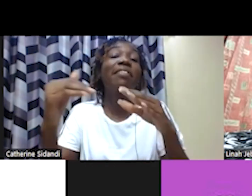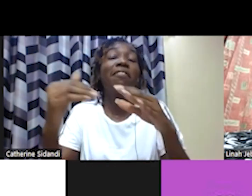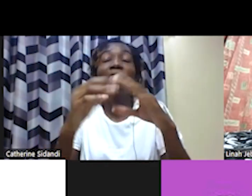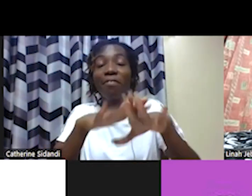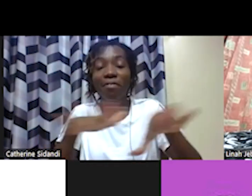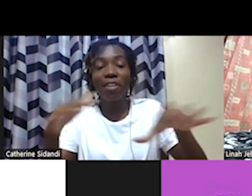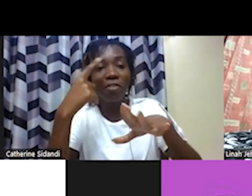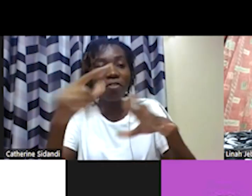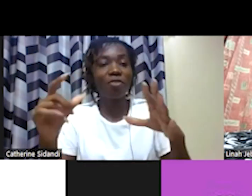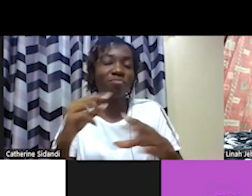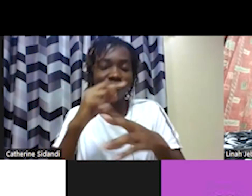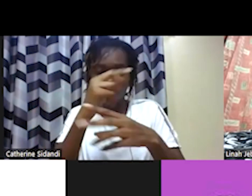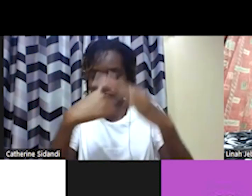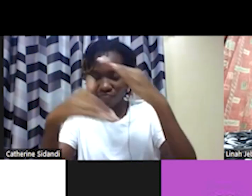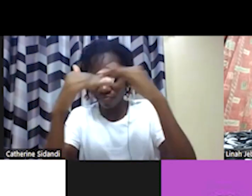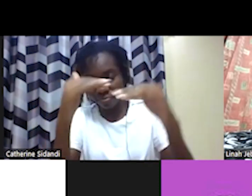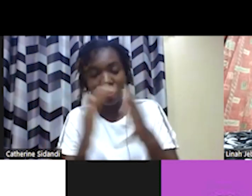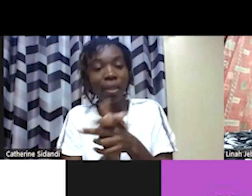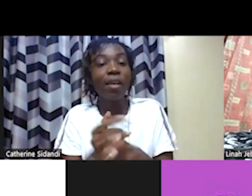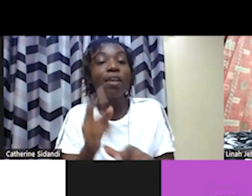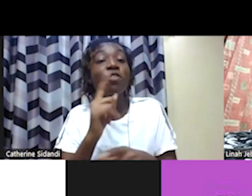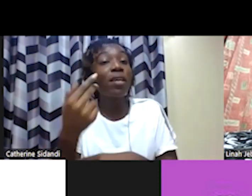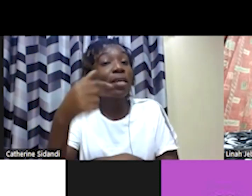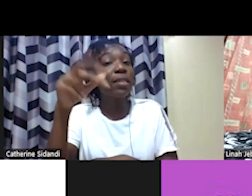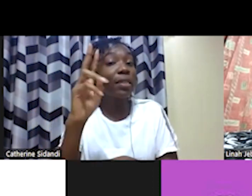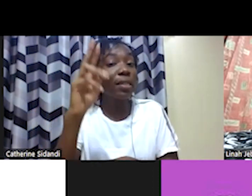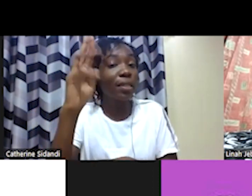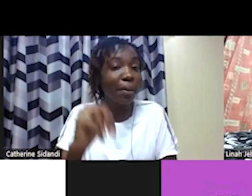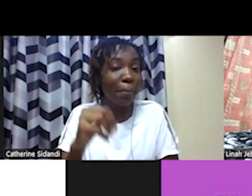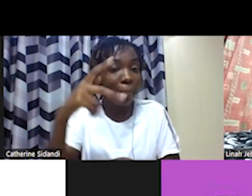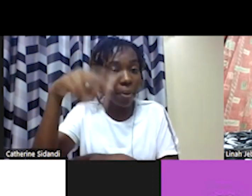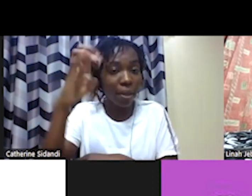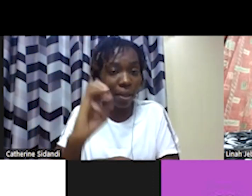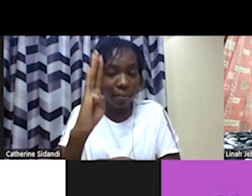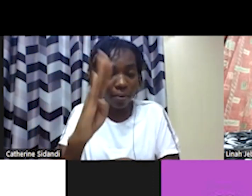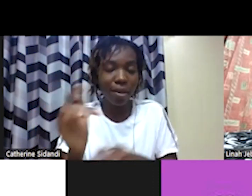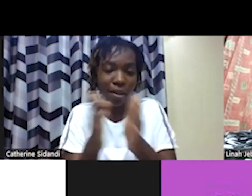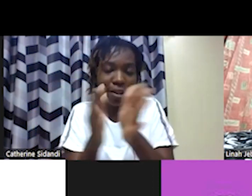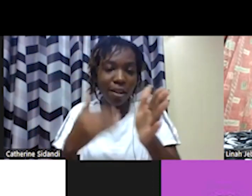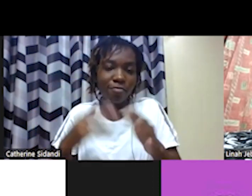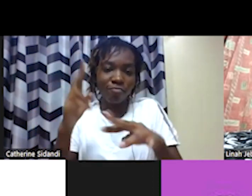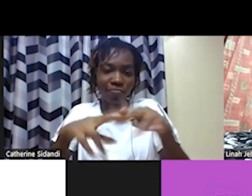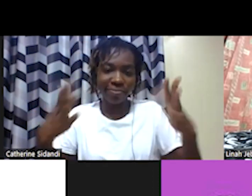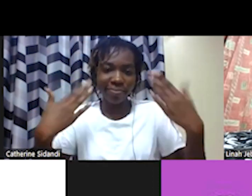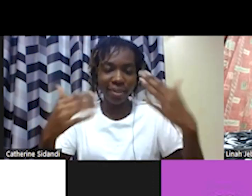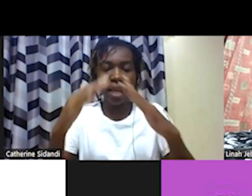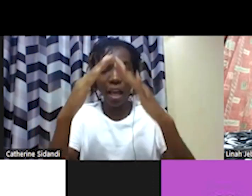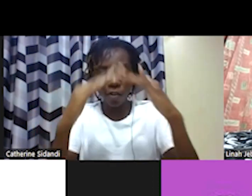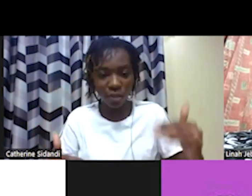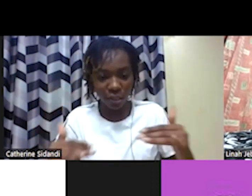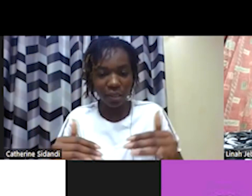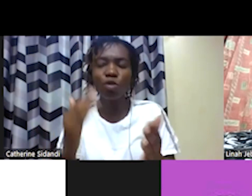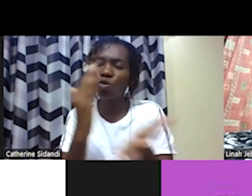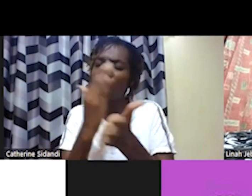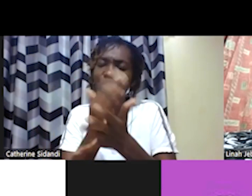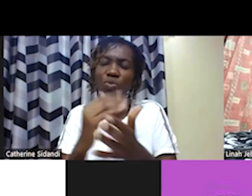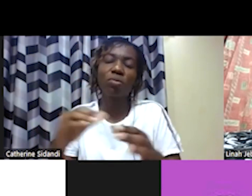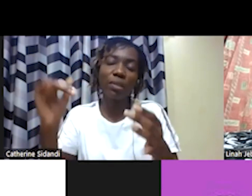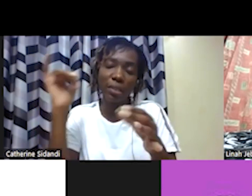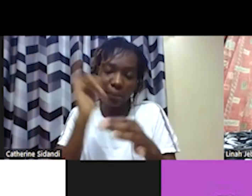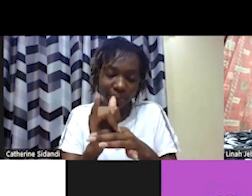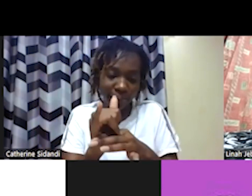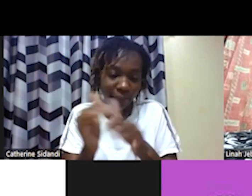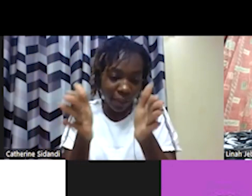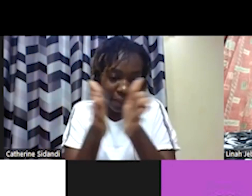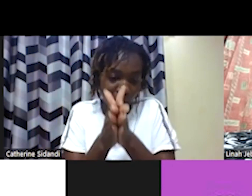excellence? And so HRMPEB, we appreciate your partnership. And then, of course, we have Balcon Housing. Balcon Housing is a real estate and property management company. We